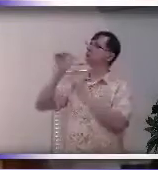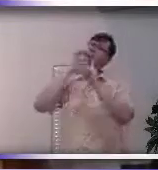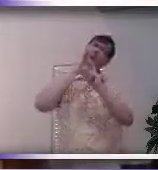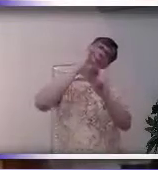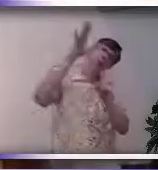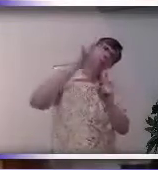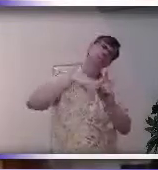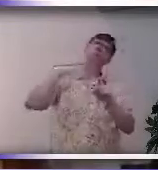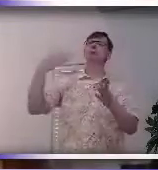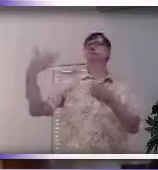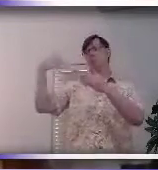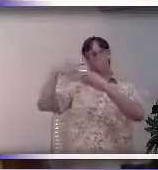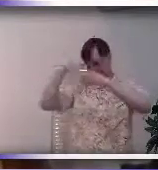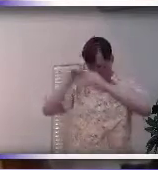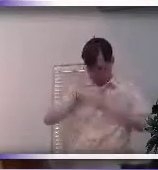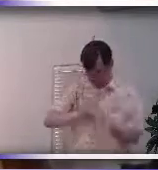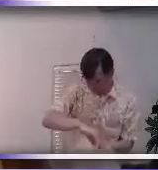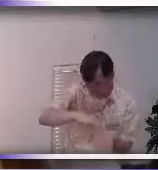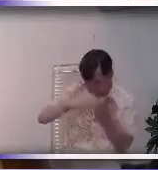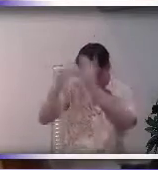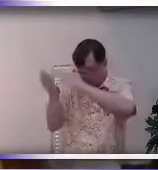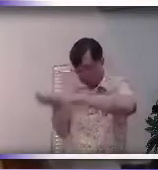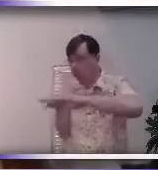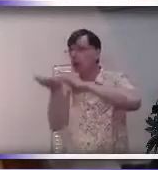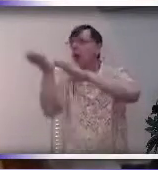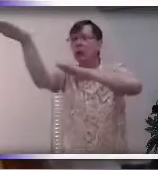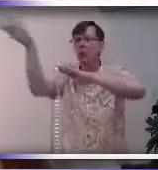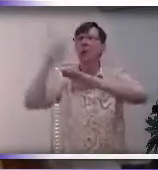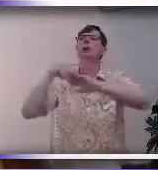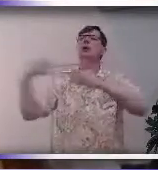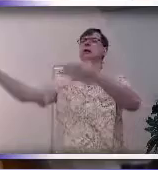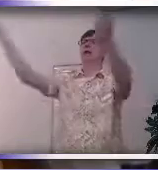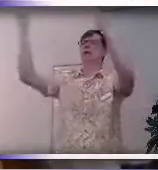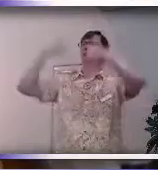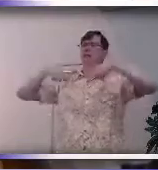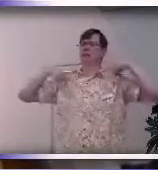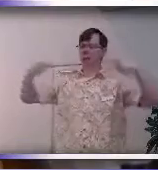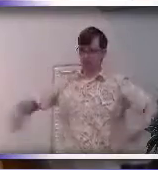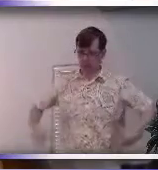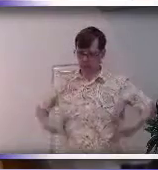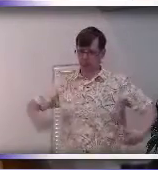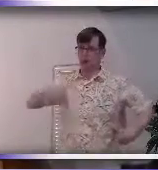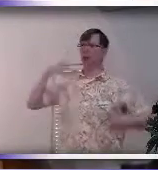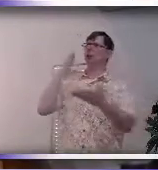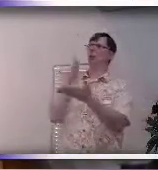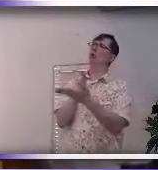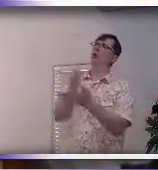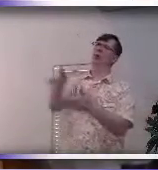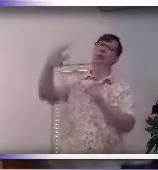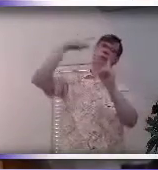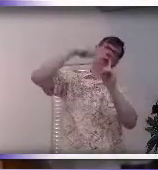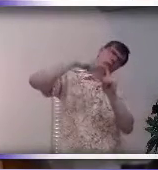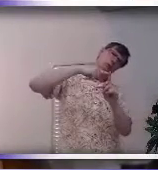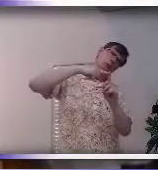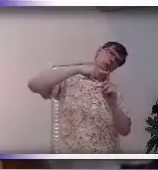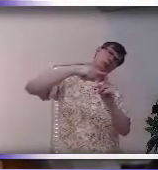choose to reincarnate in this life in order to